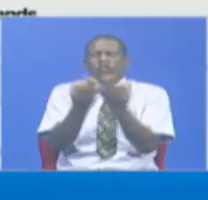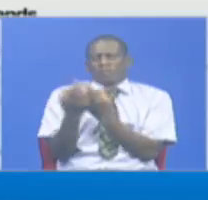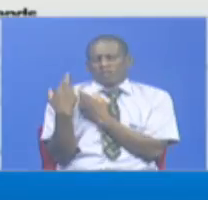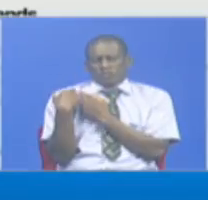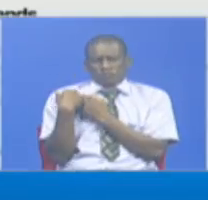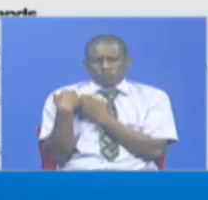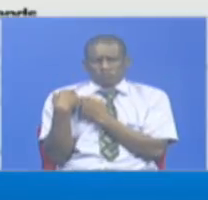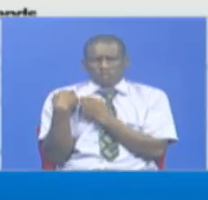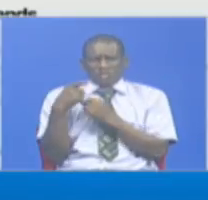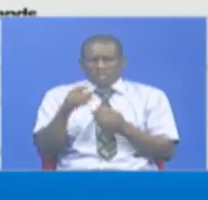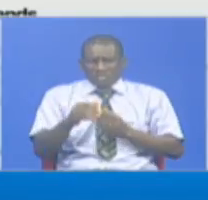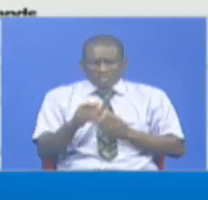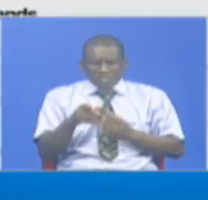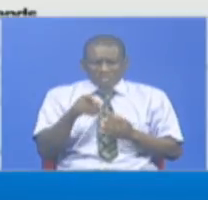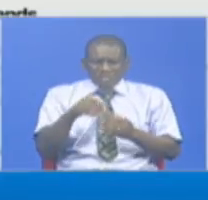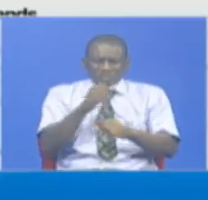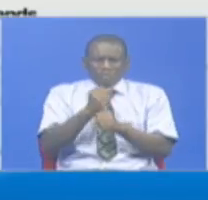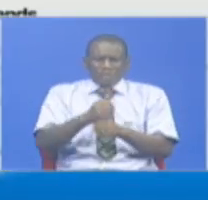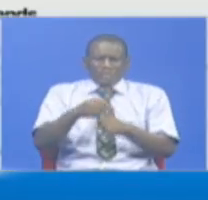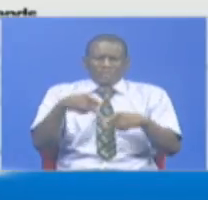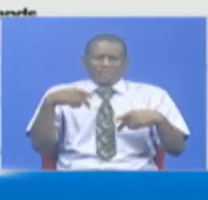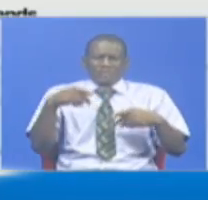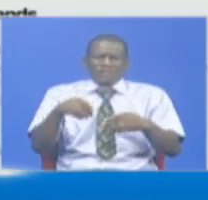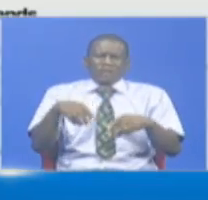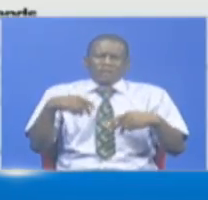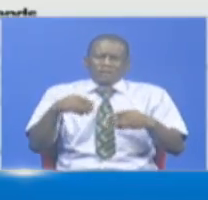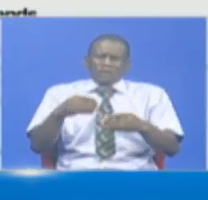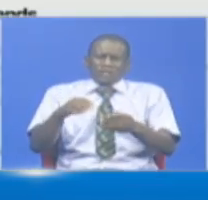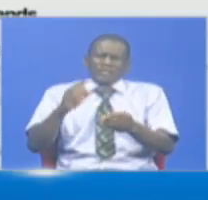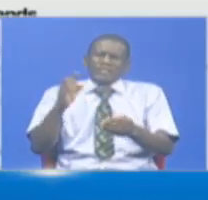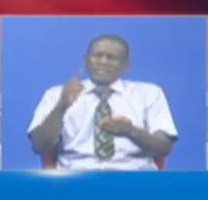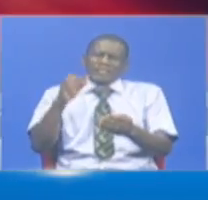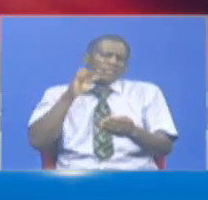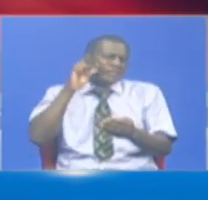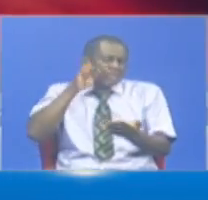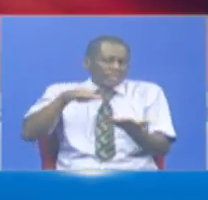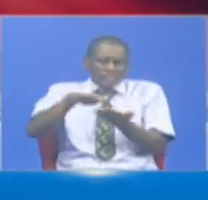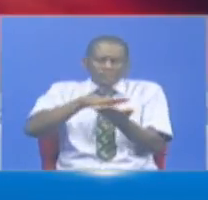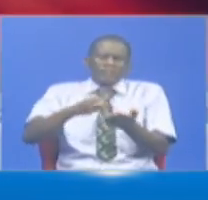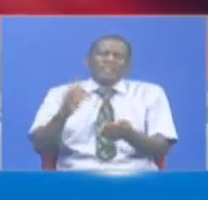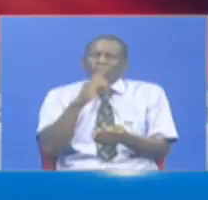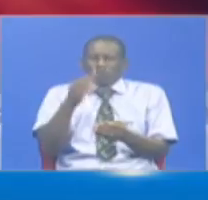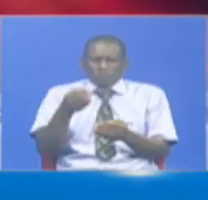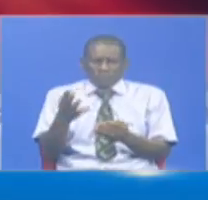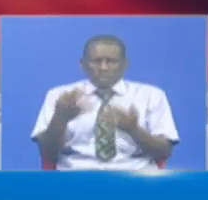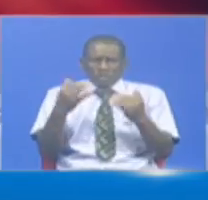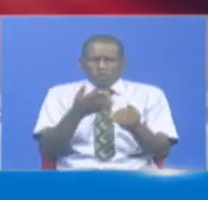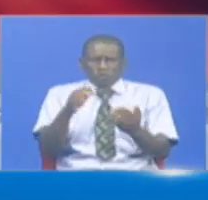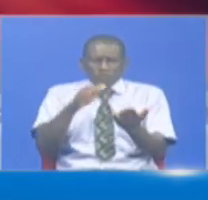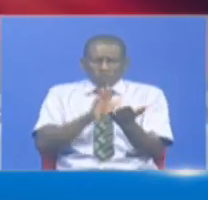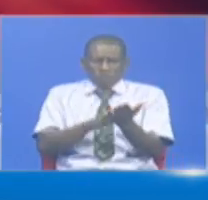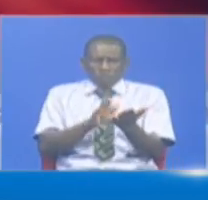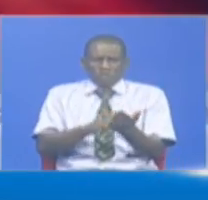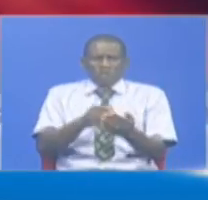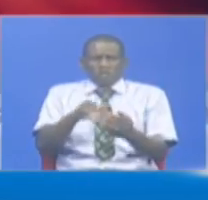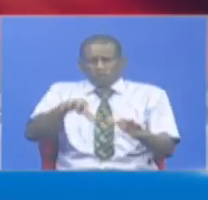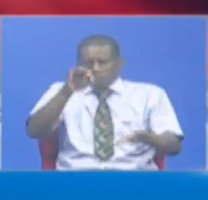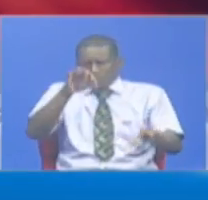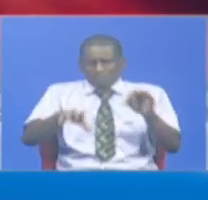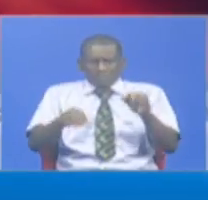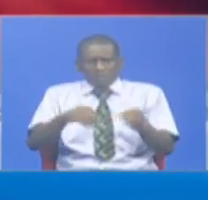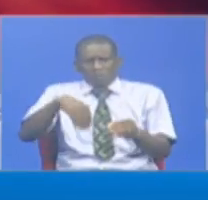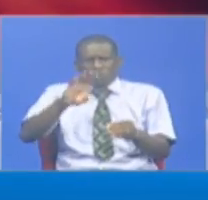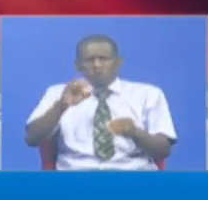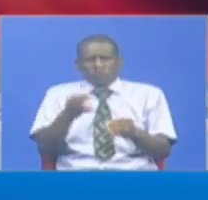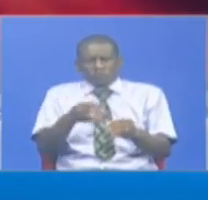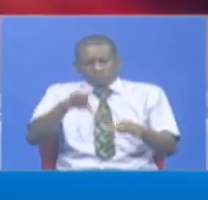responsibilities leads to gender-based violence. So those are your reactions, and I'll be able to sample more of them